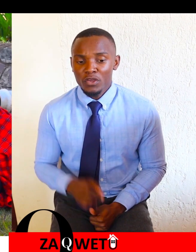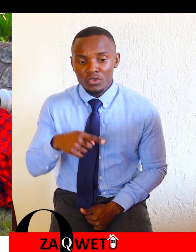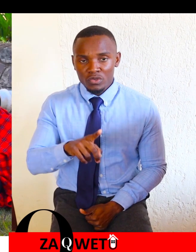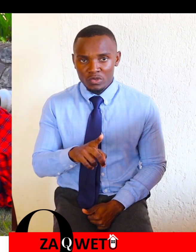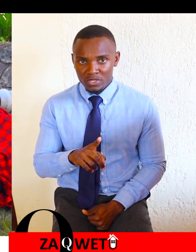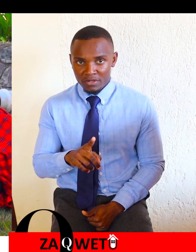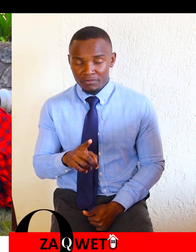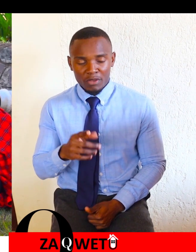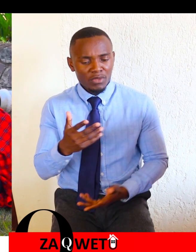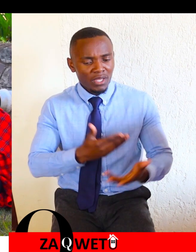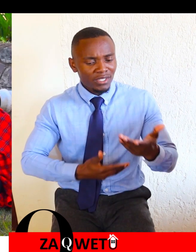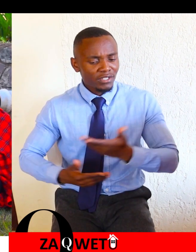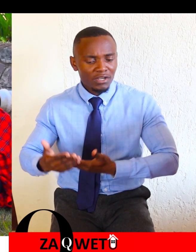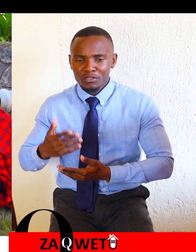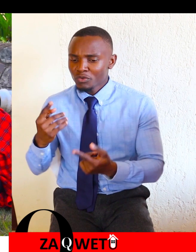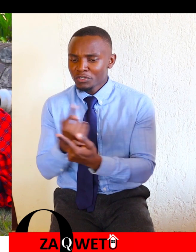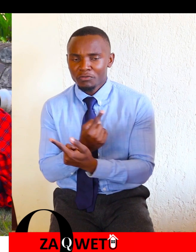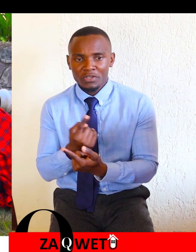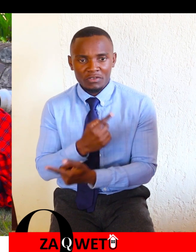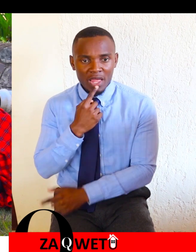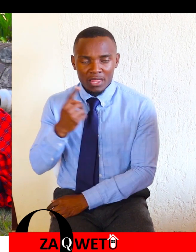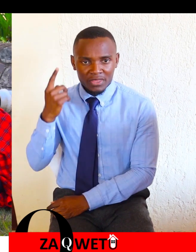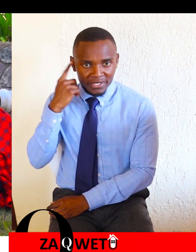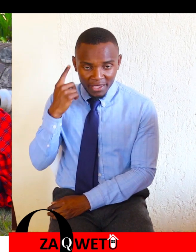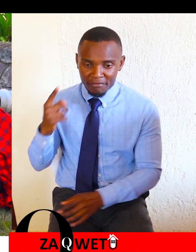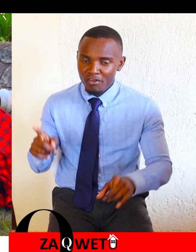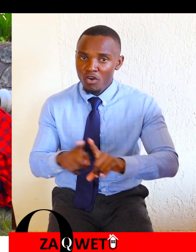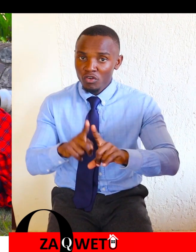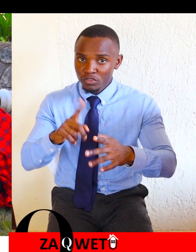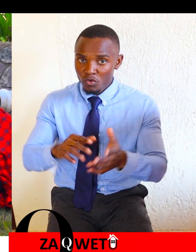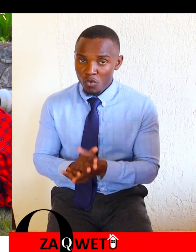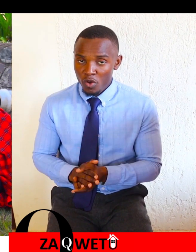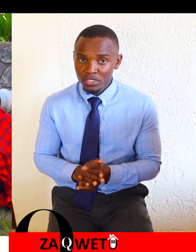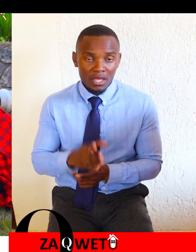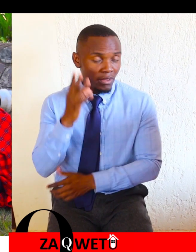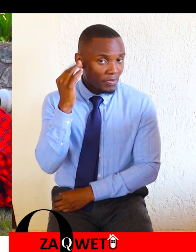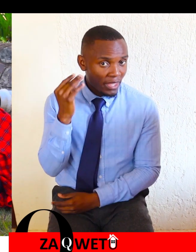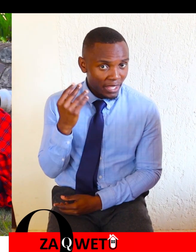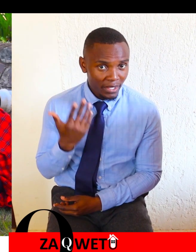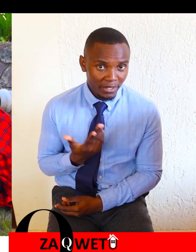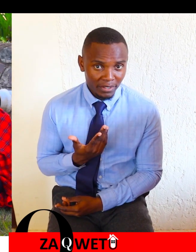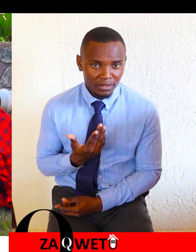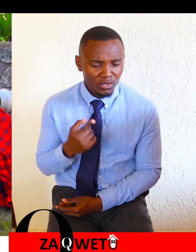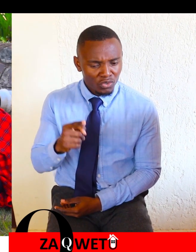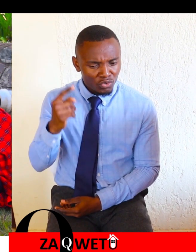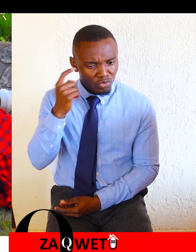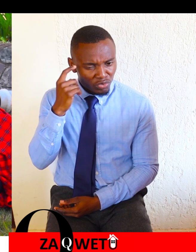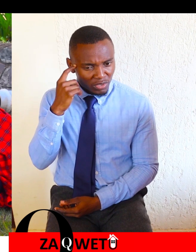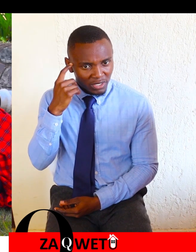language interpreter, you have interacted with the deaf, you have interacted with people who are